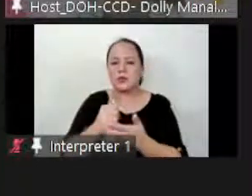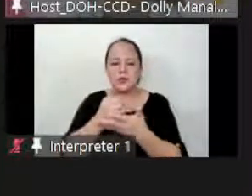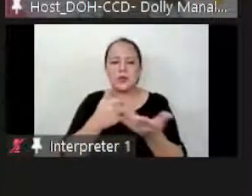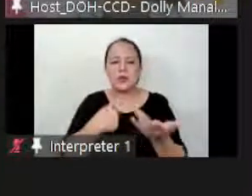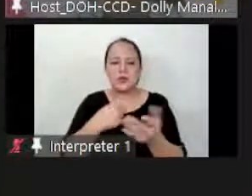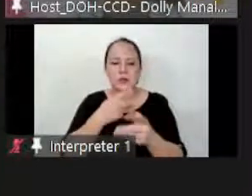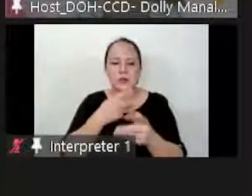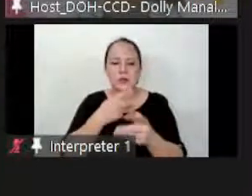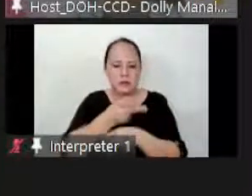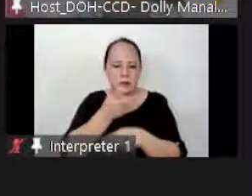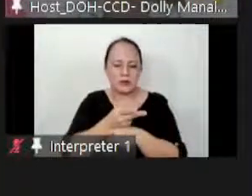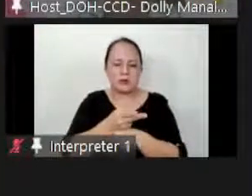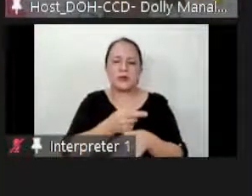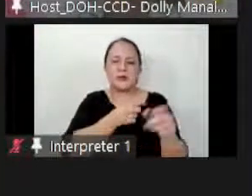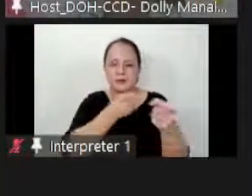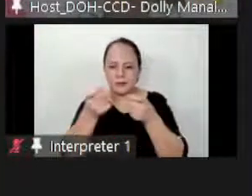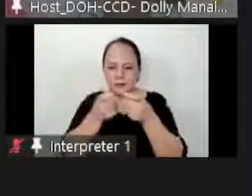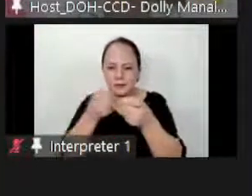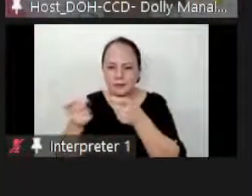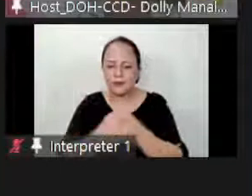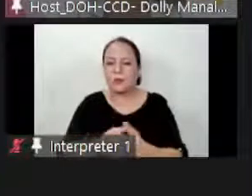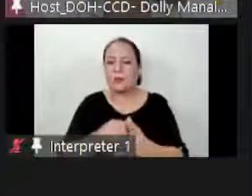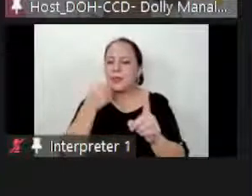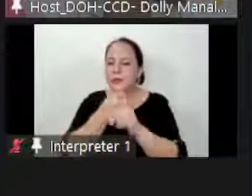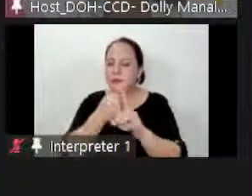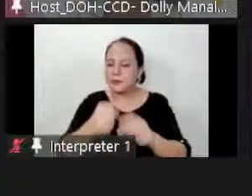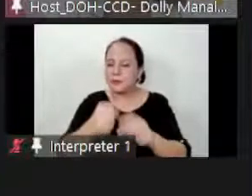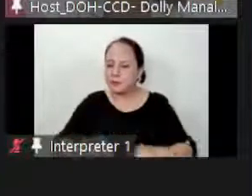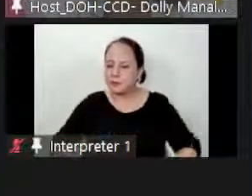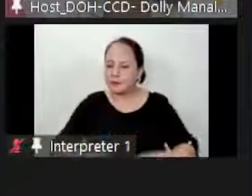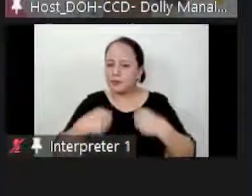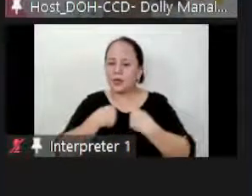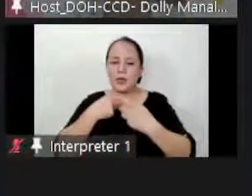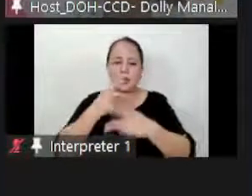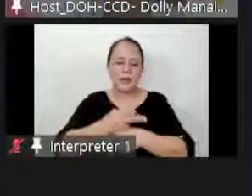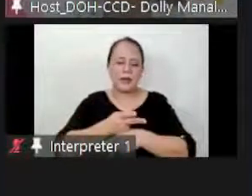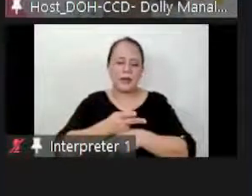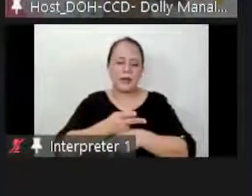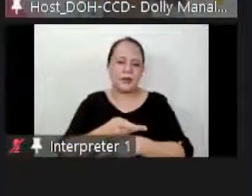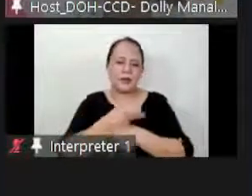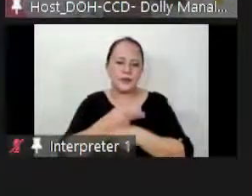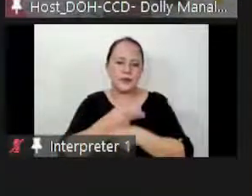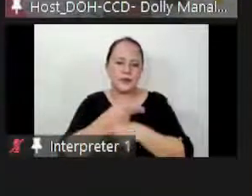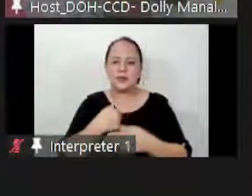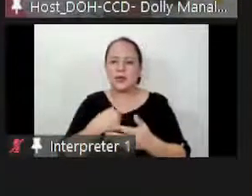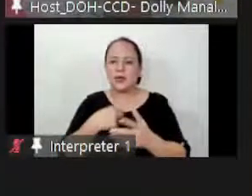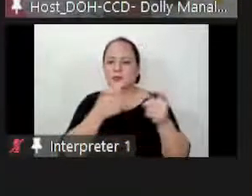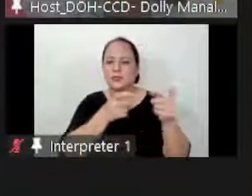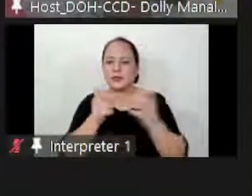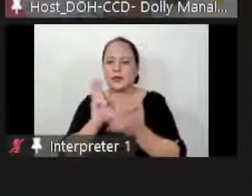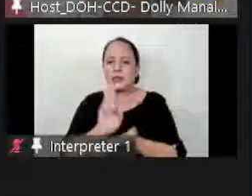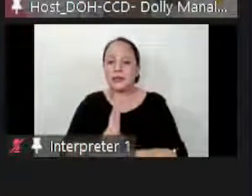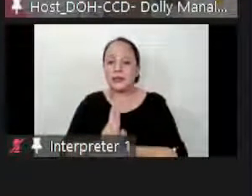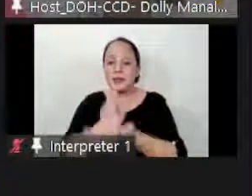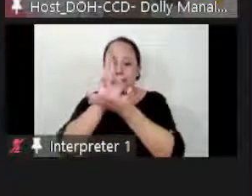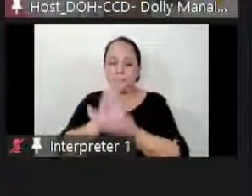pain management, effective survivorship care, and late effects management and